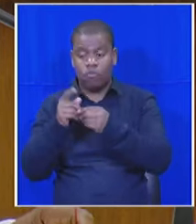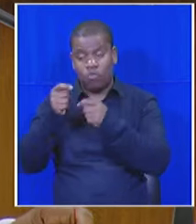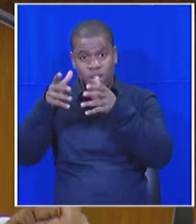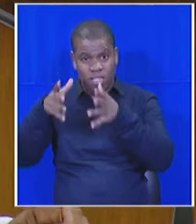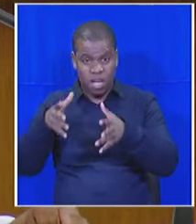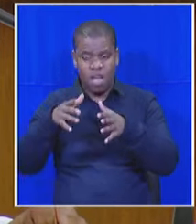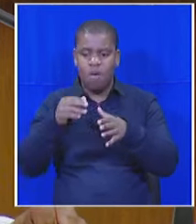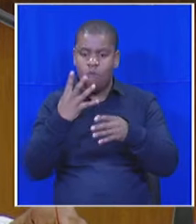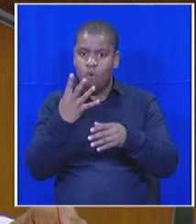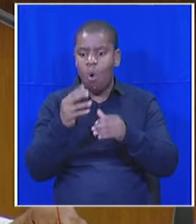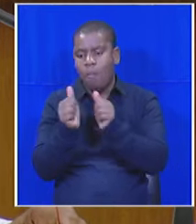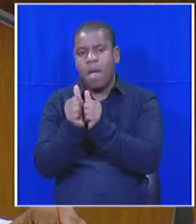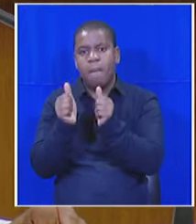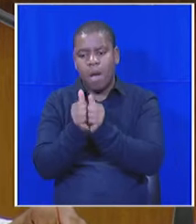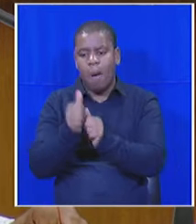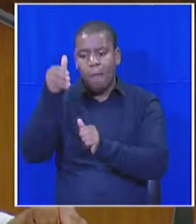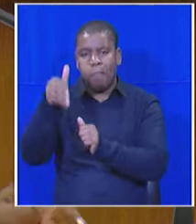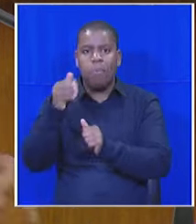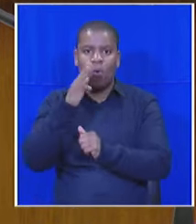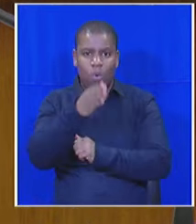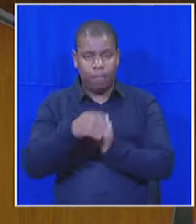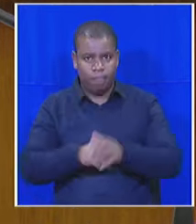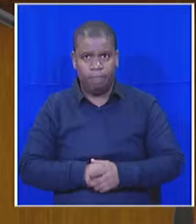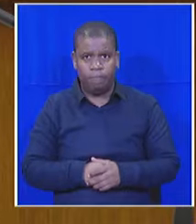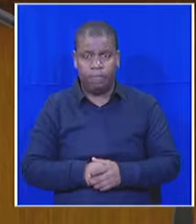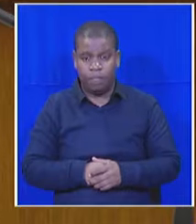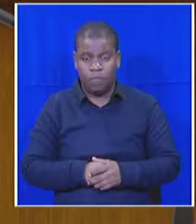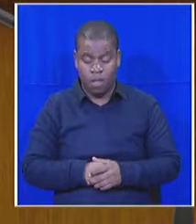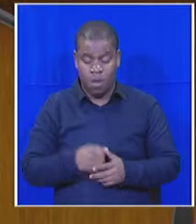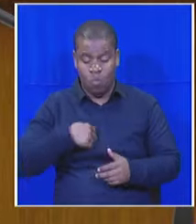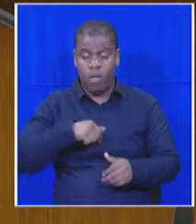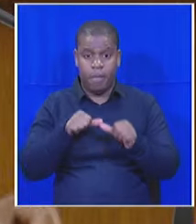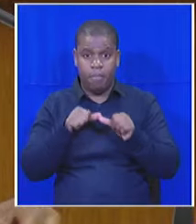and 4 members of the regulator. And we continue